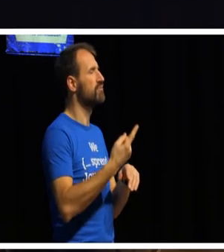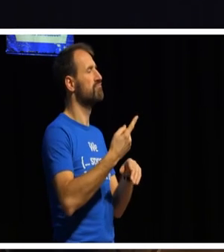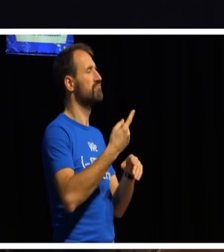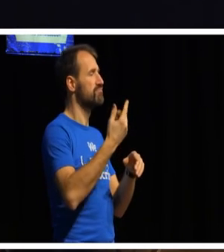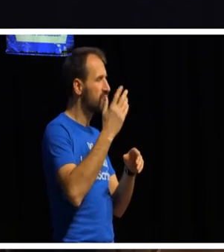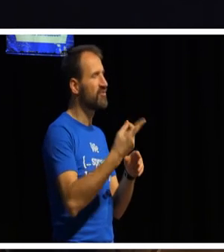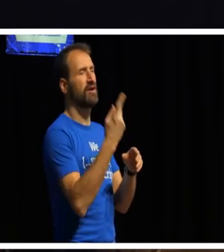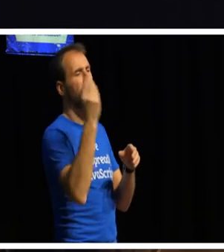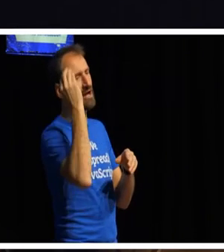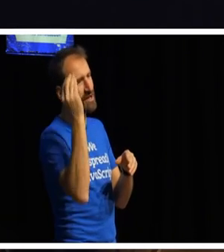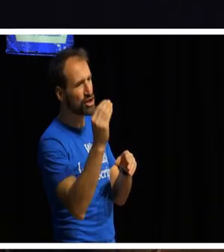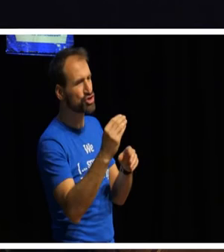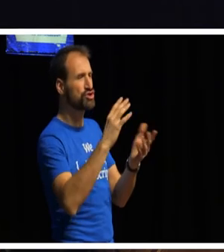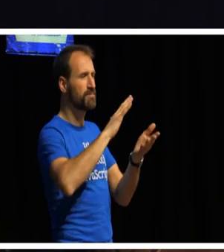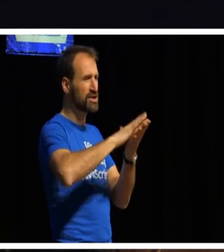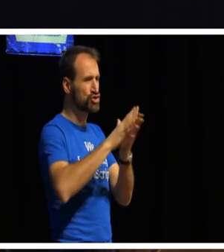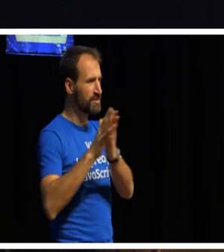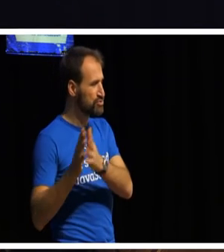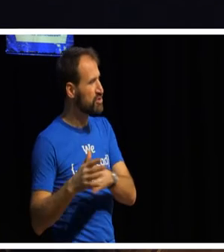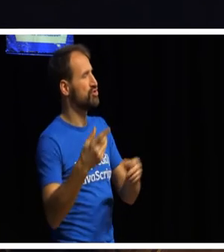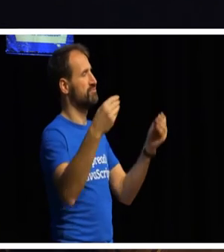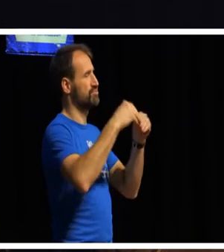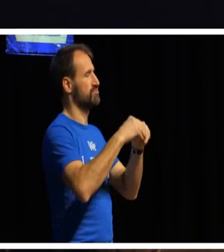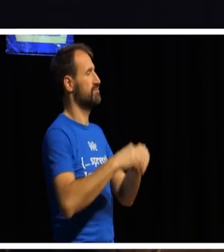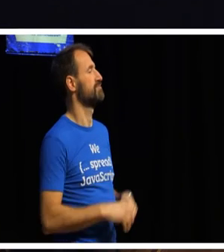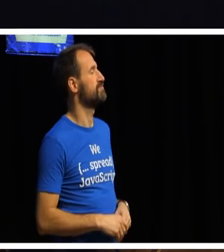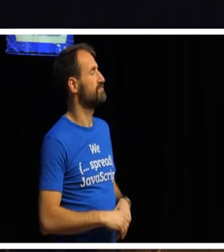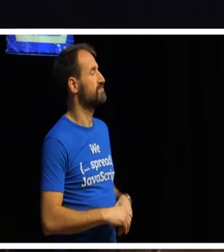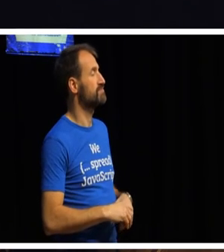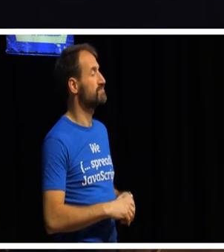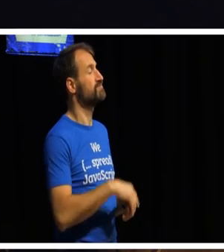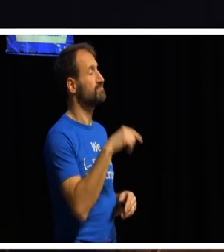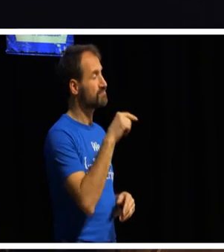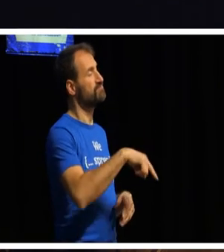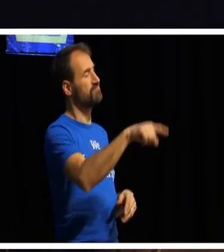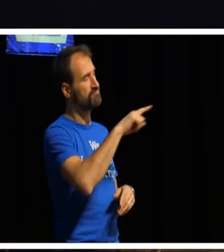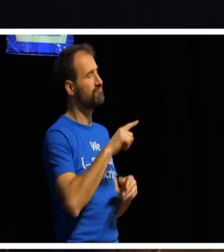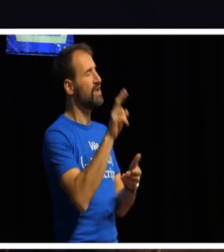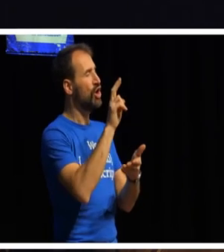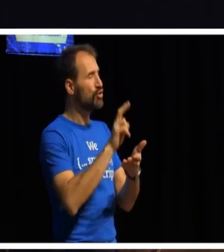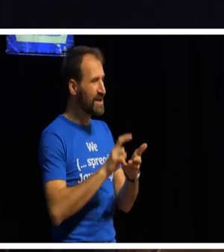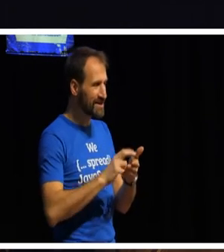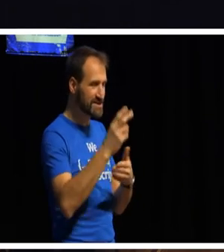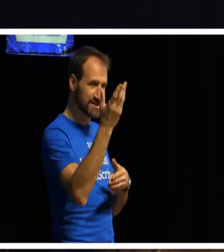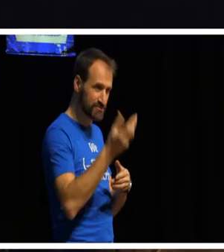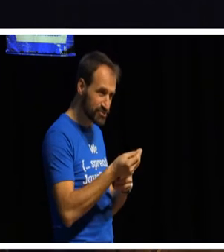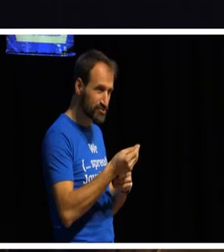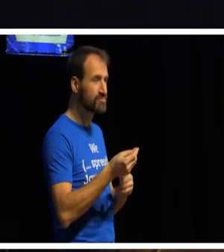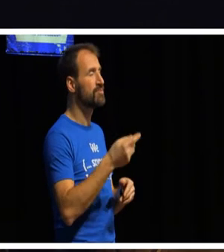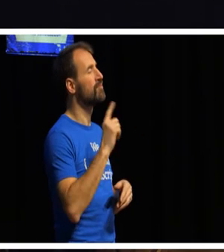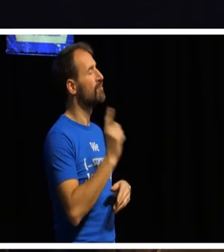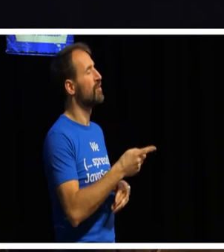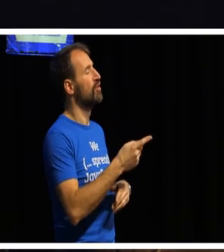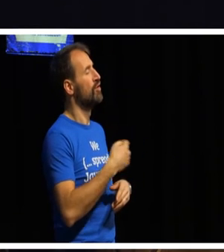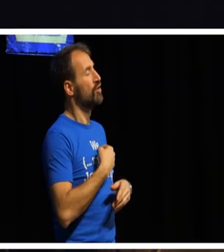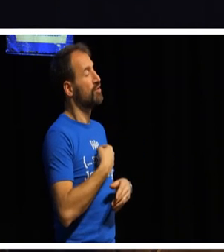cache. Then I'm going to get readers for all of those streams. I'm going to create my own stream. That's going to be a combination of the three. And I'm going to make a response using